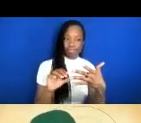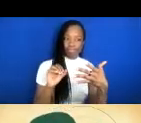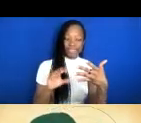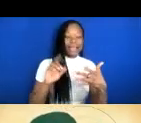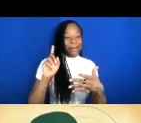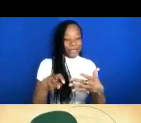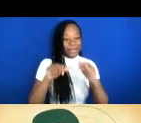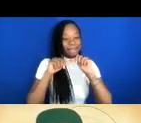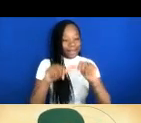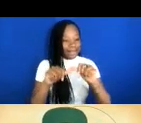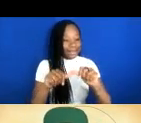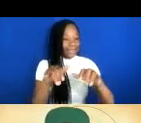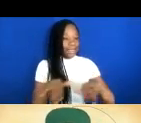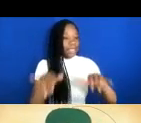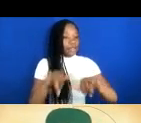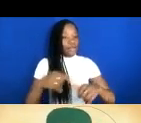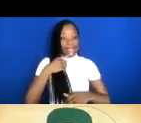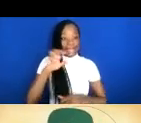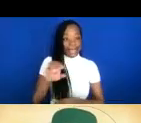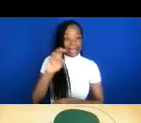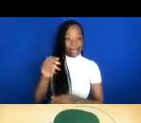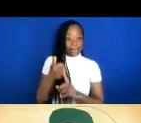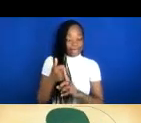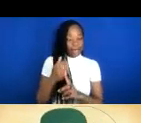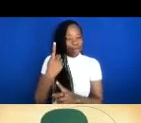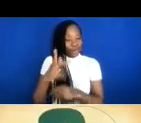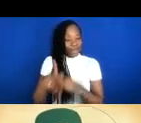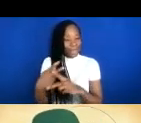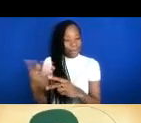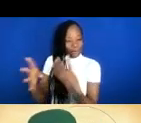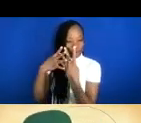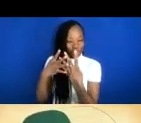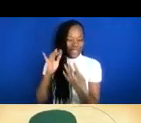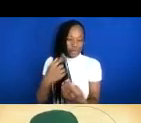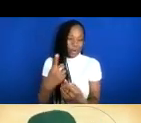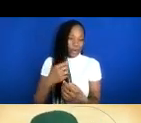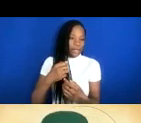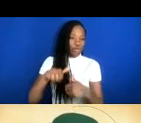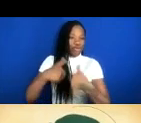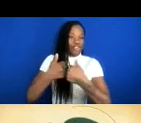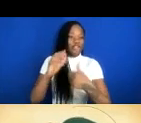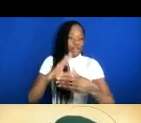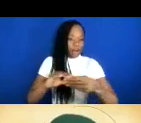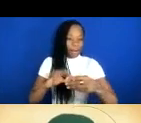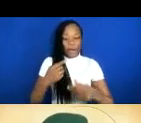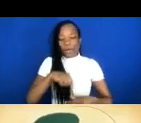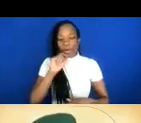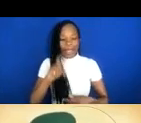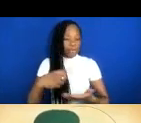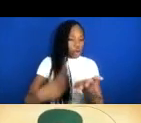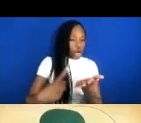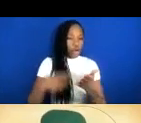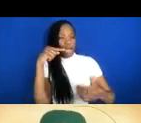of incarceration. That's one of the easiest ways to combat this. You don't have to argue with people about, is it better? Here's the ways that are